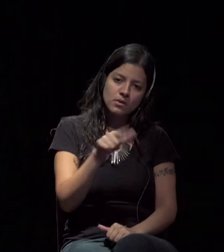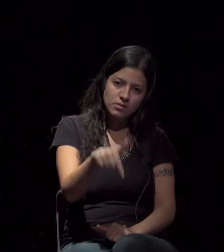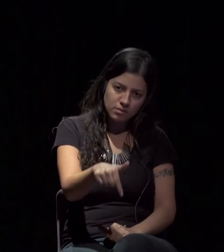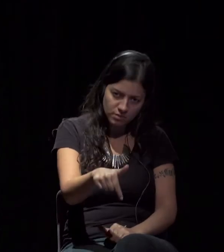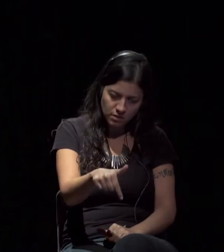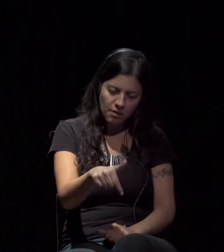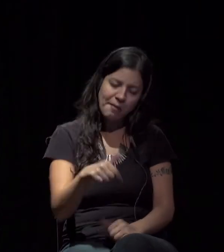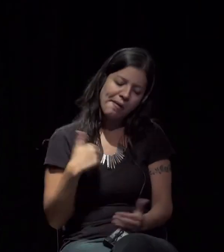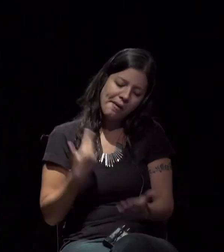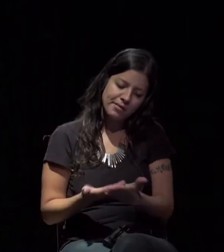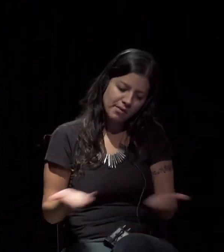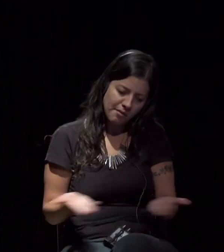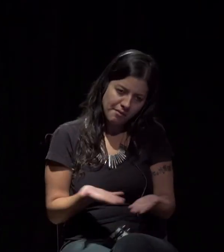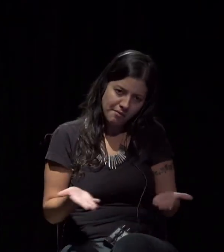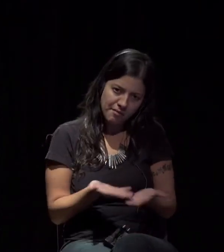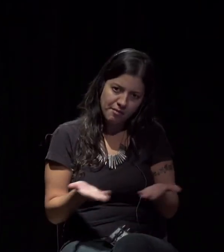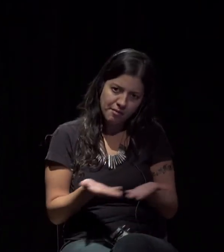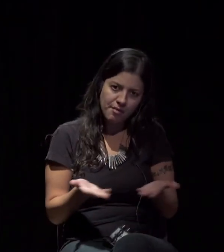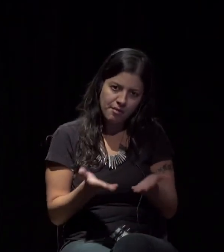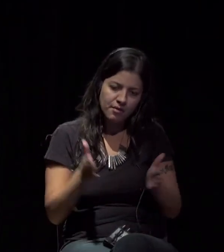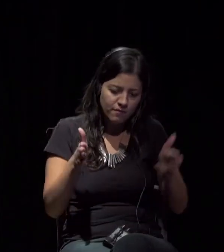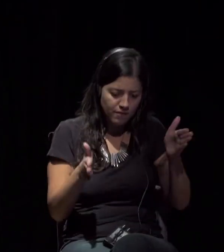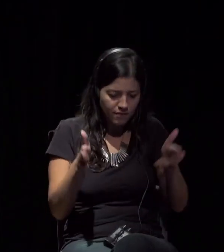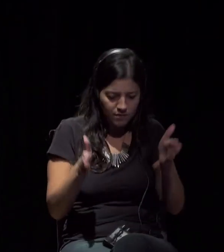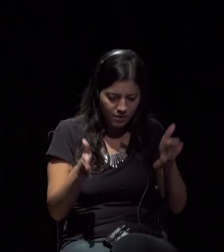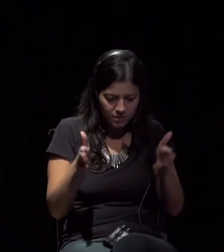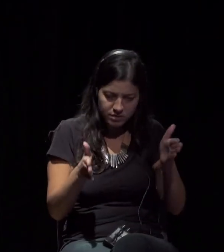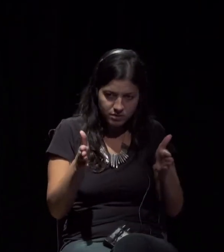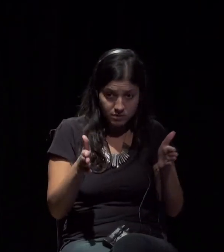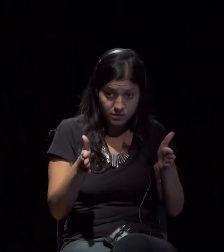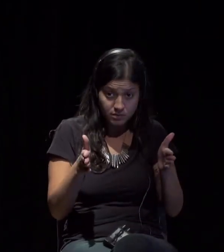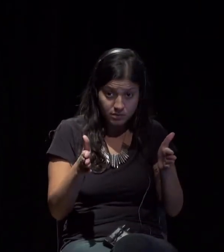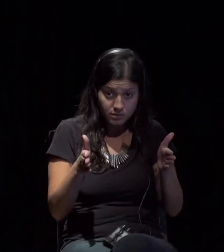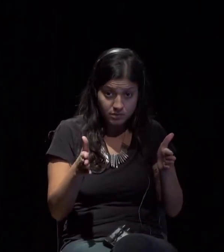bears the mark of a post-colonial contemporary.